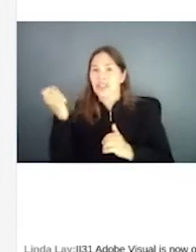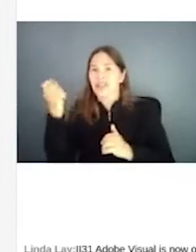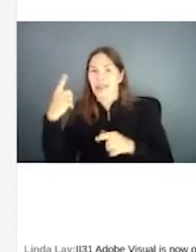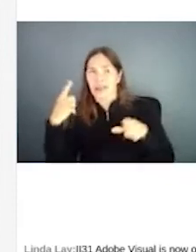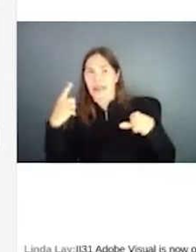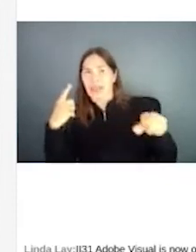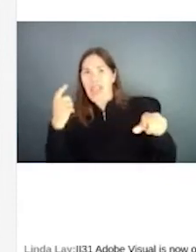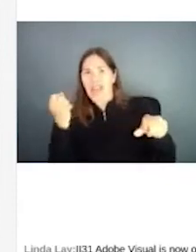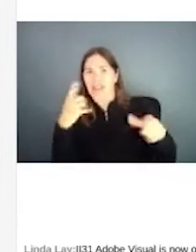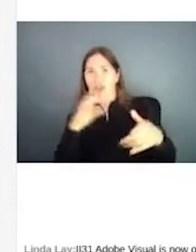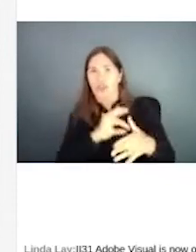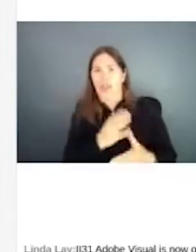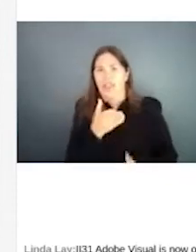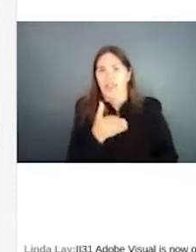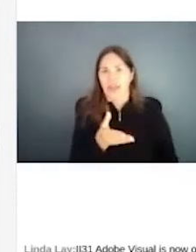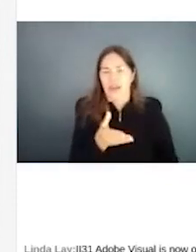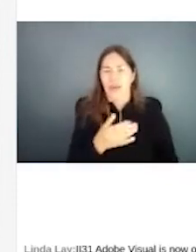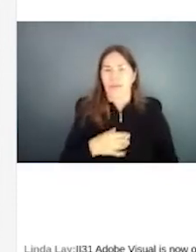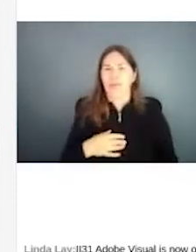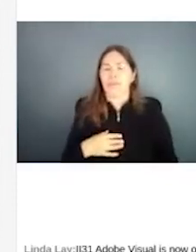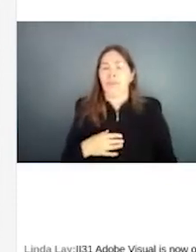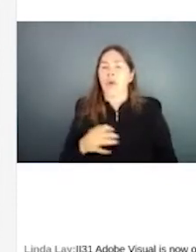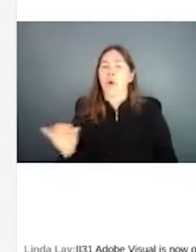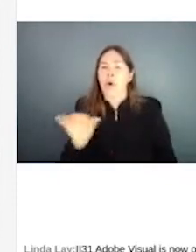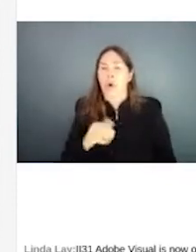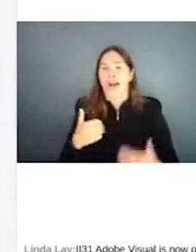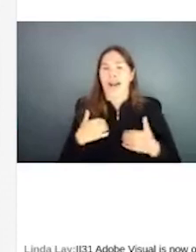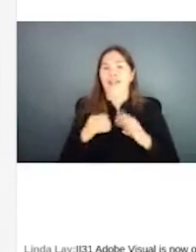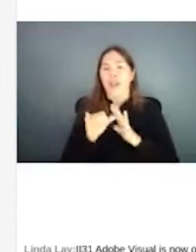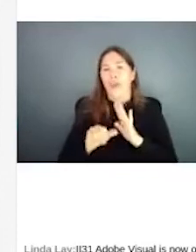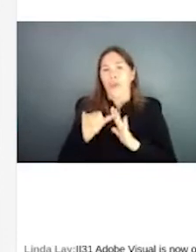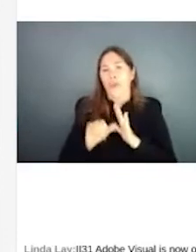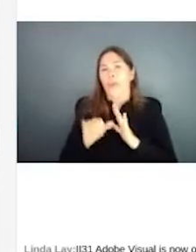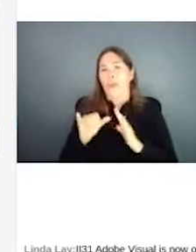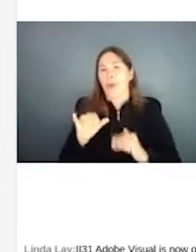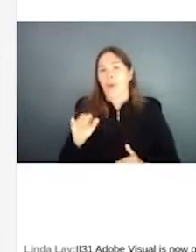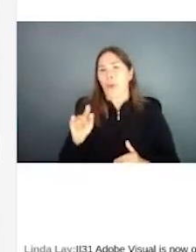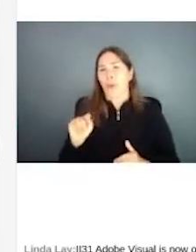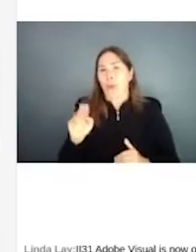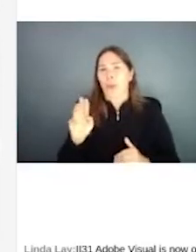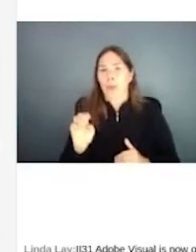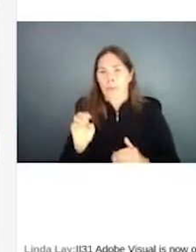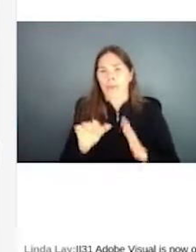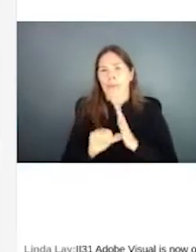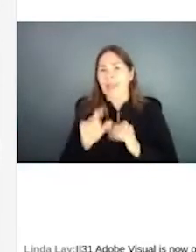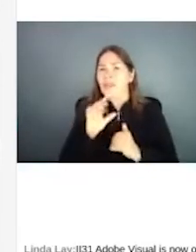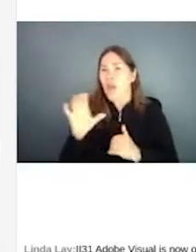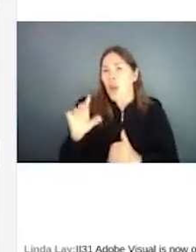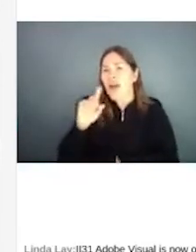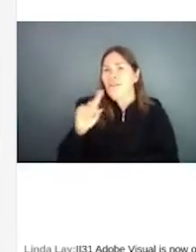understand the content. And she also has a YouTube page out there if you just search for